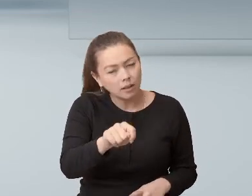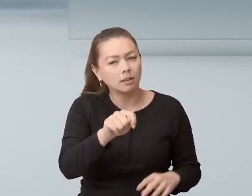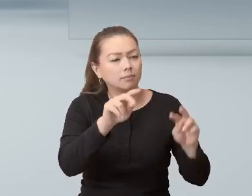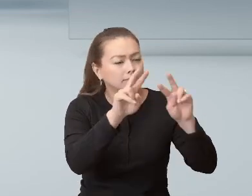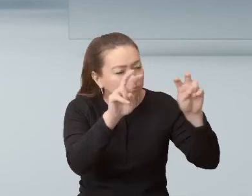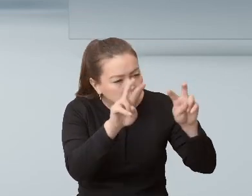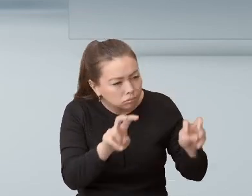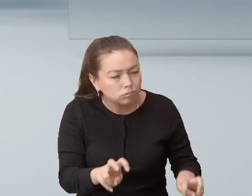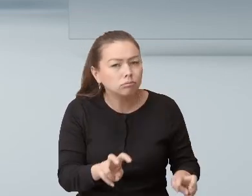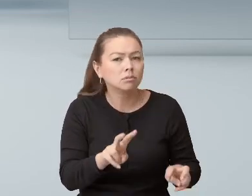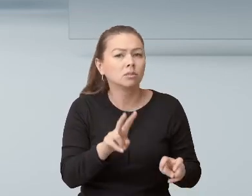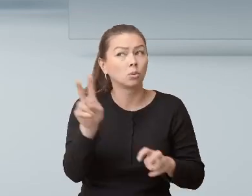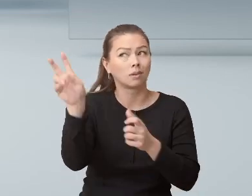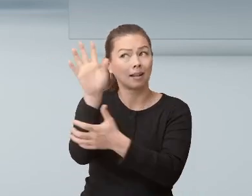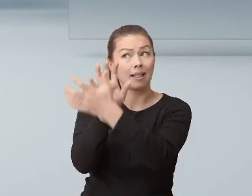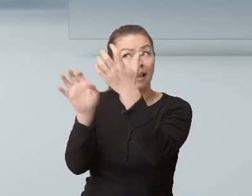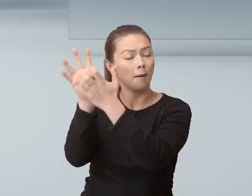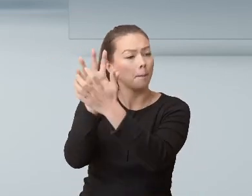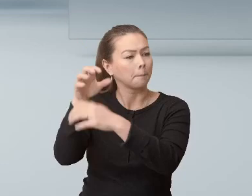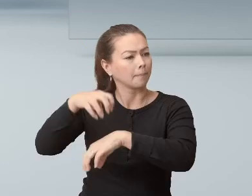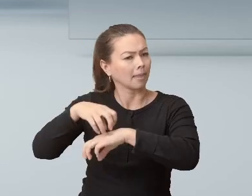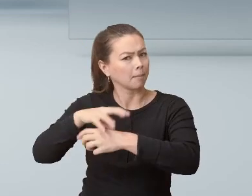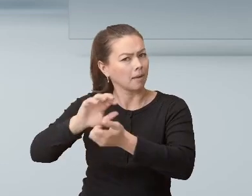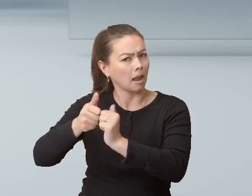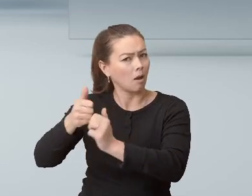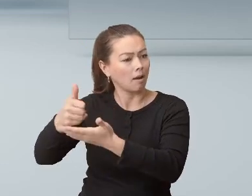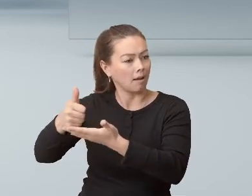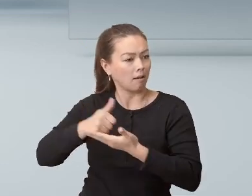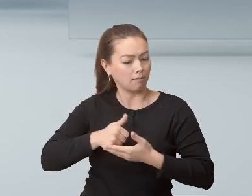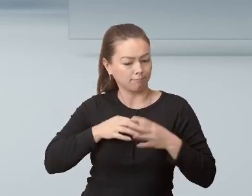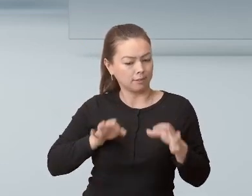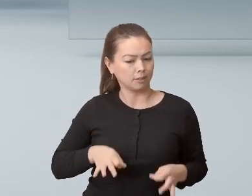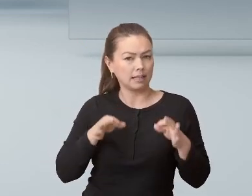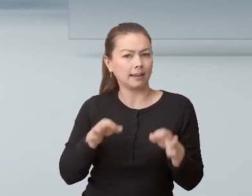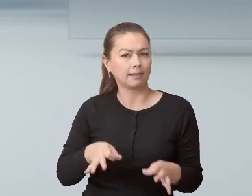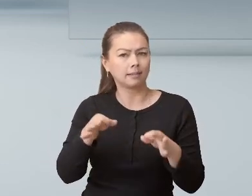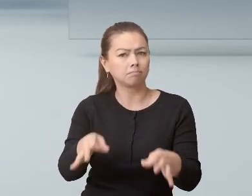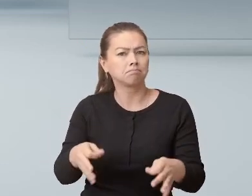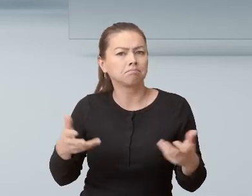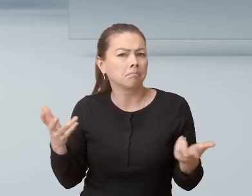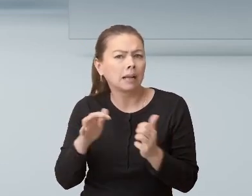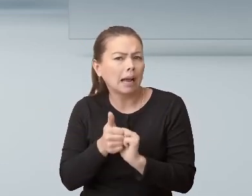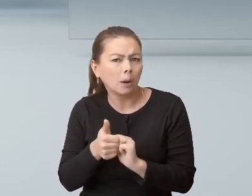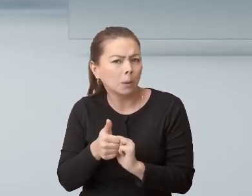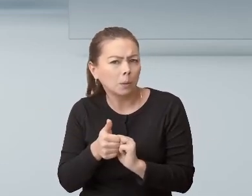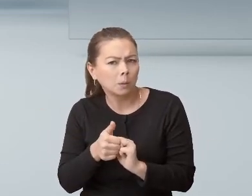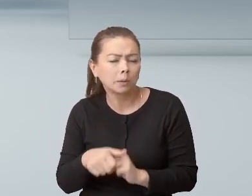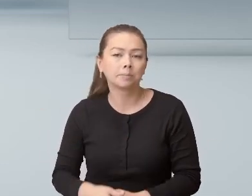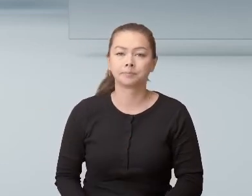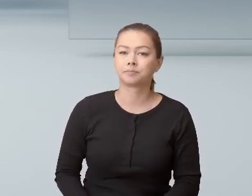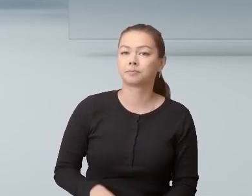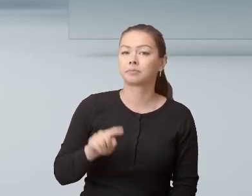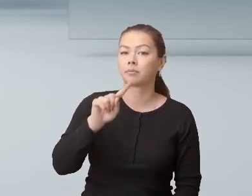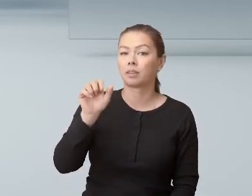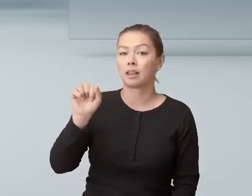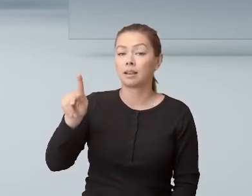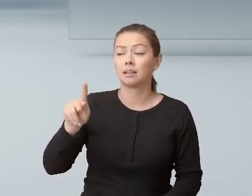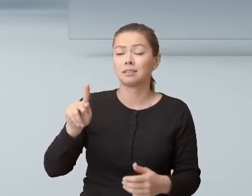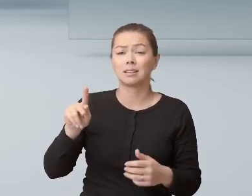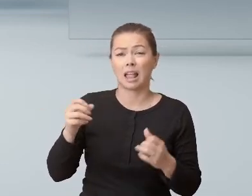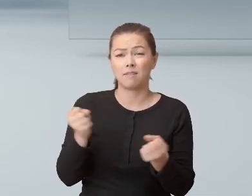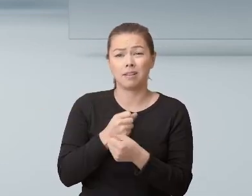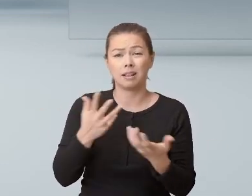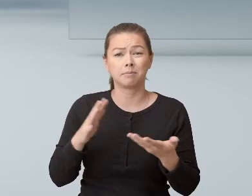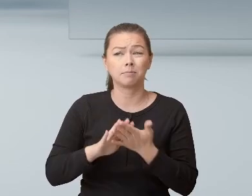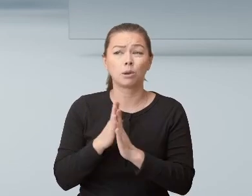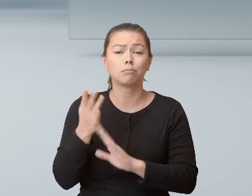somebody either make decisions or affects their business? Yeah, all that becomes just native functionality you can leverage to